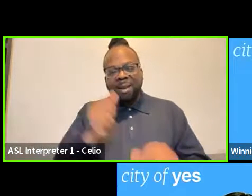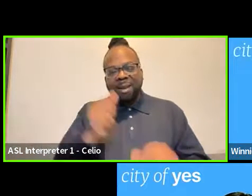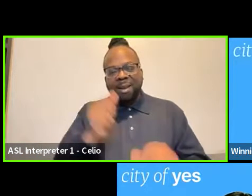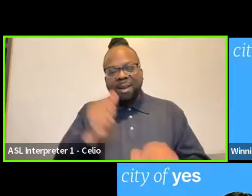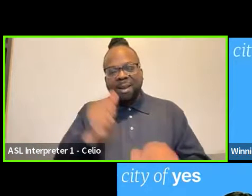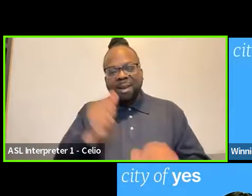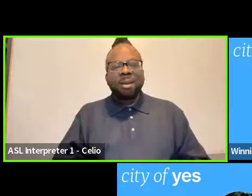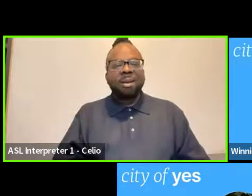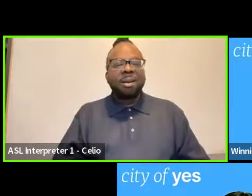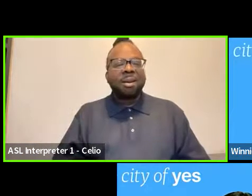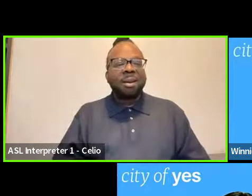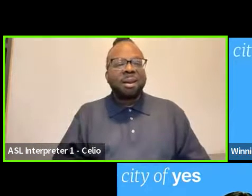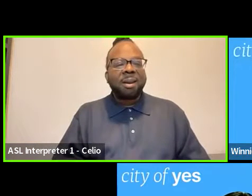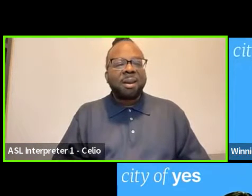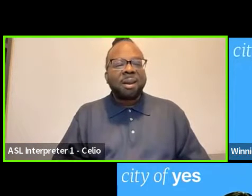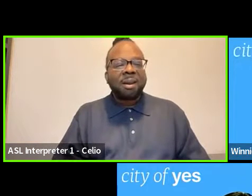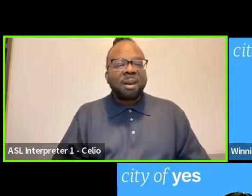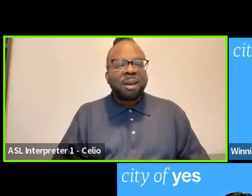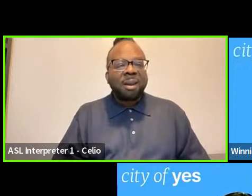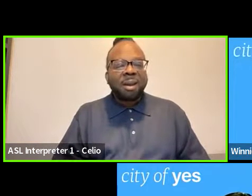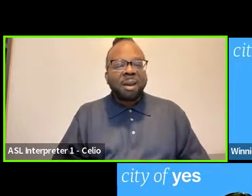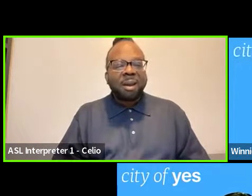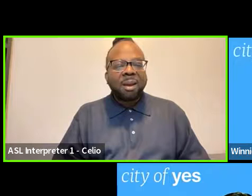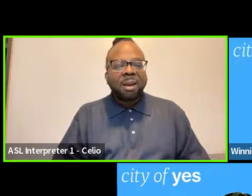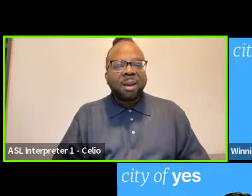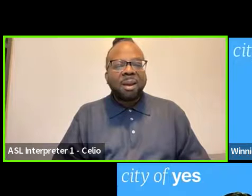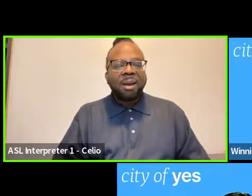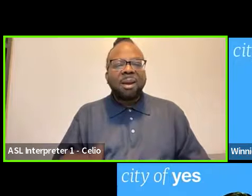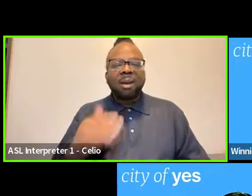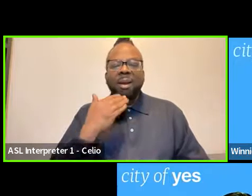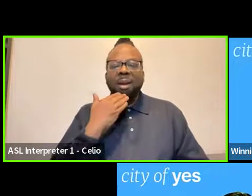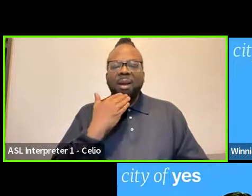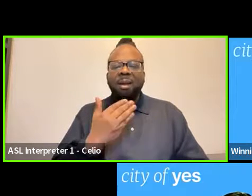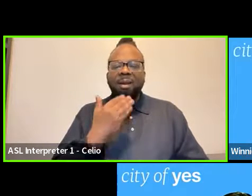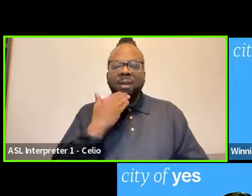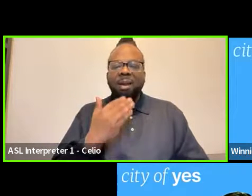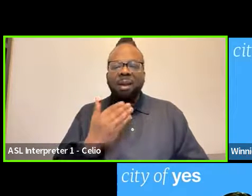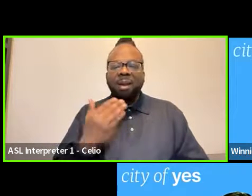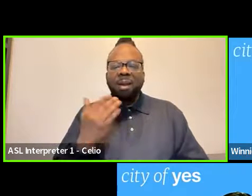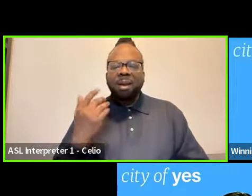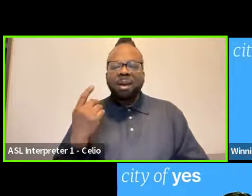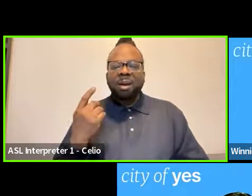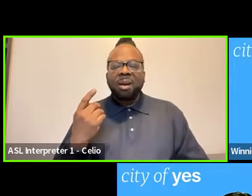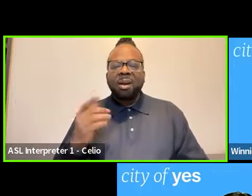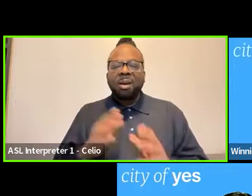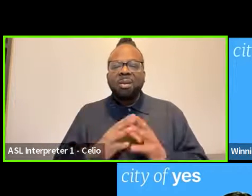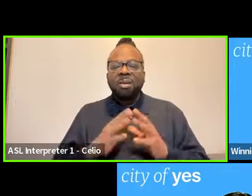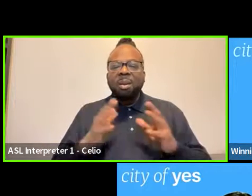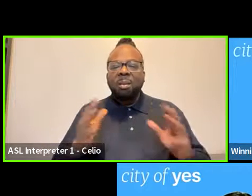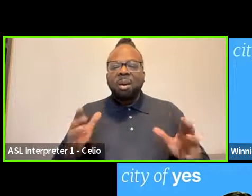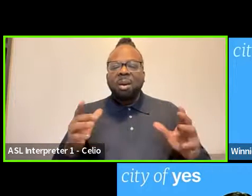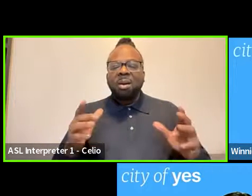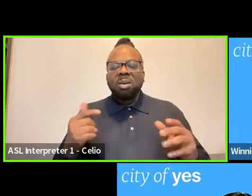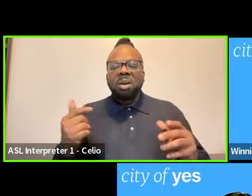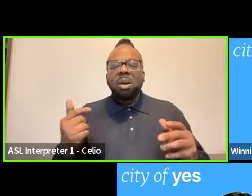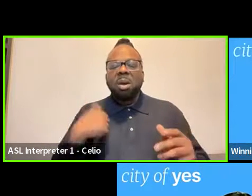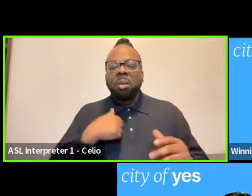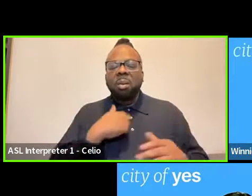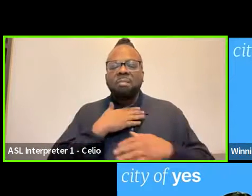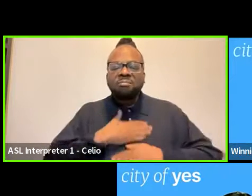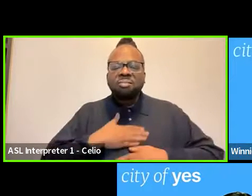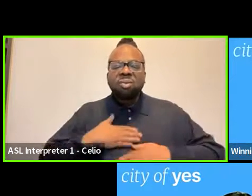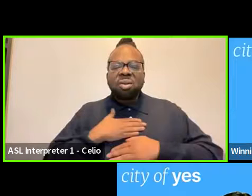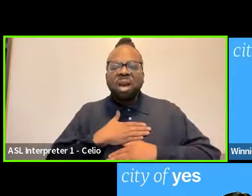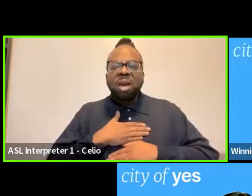Good to see you. Thank you so much for this robust outreach that you're doing. It's really much appreciated.